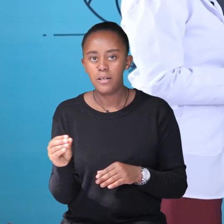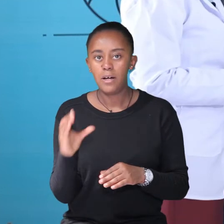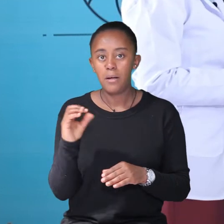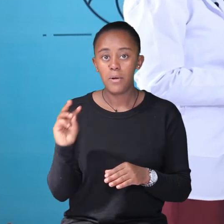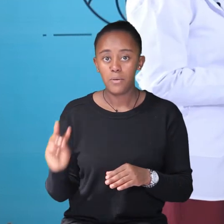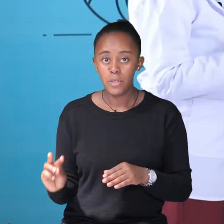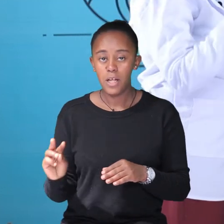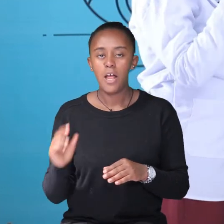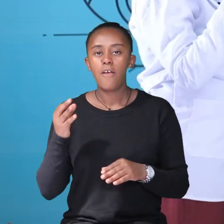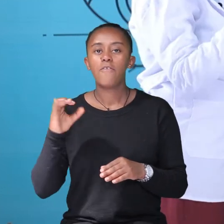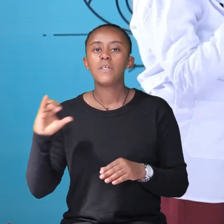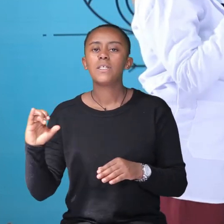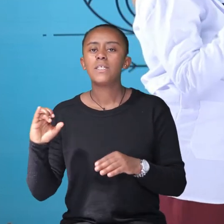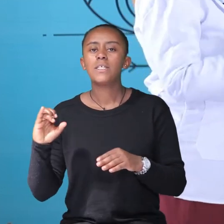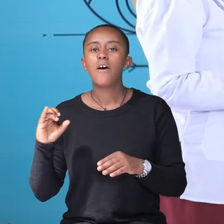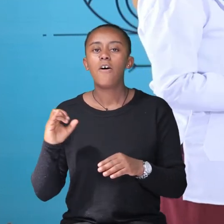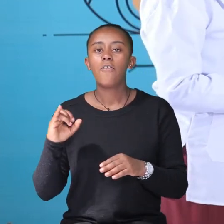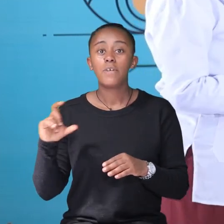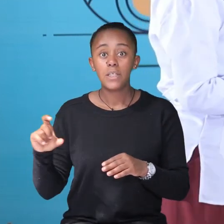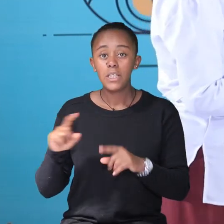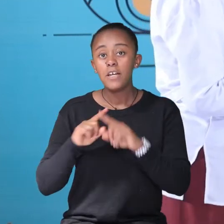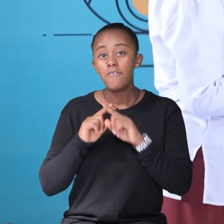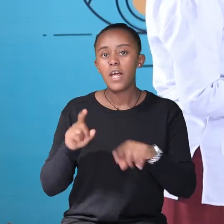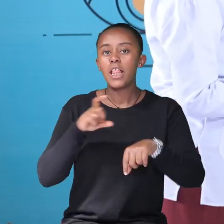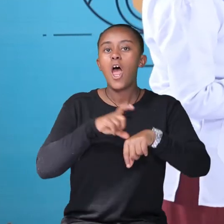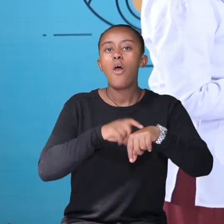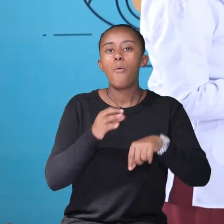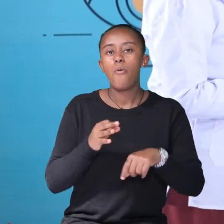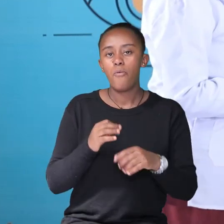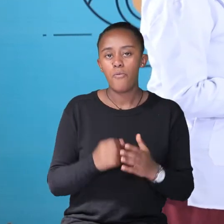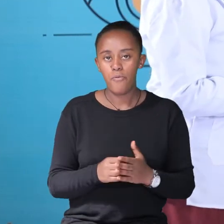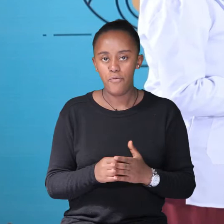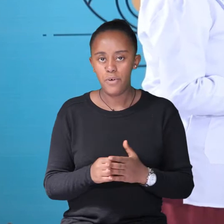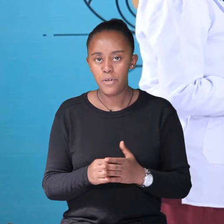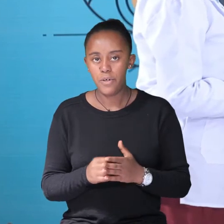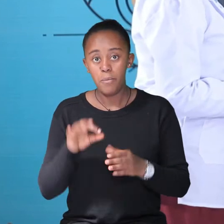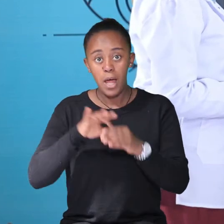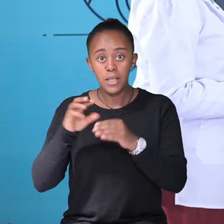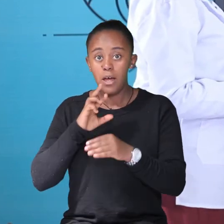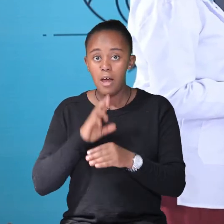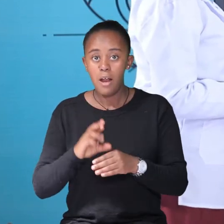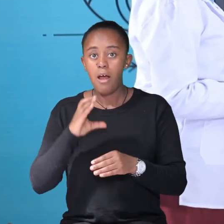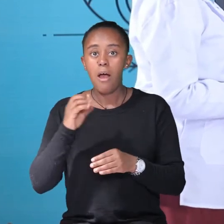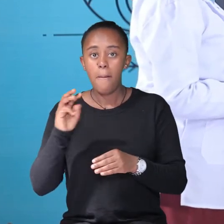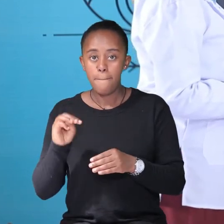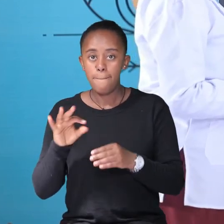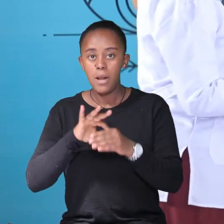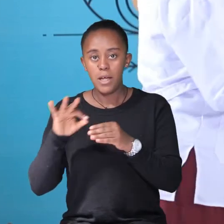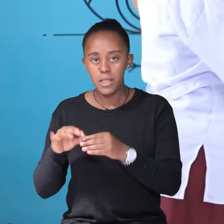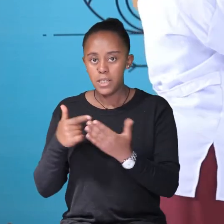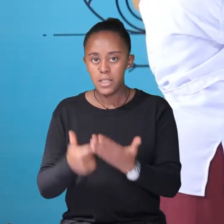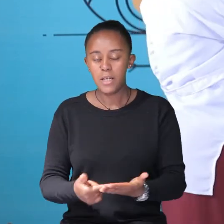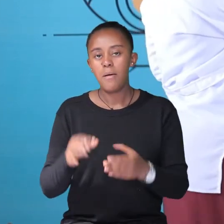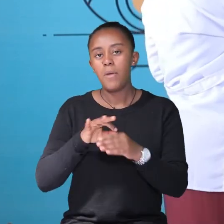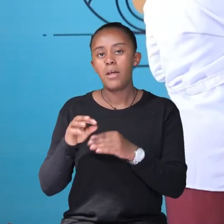carbon dioxide fixation at different time of the day. The plants are called CAM plants. These